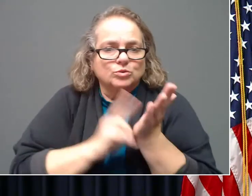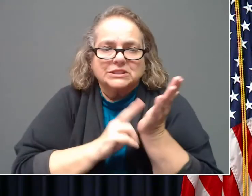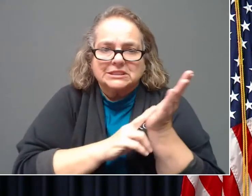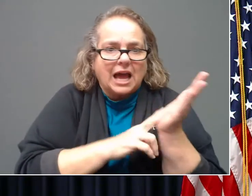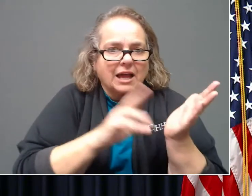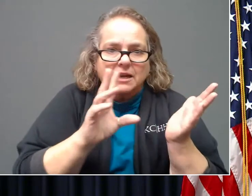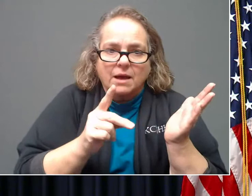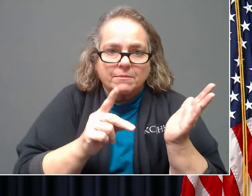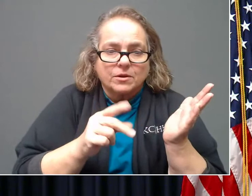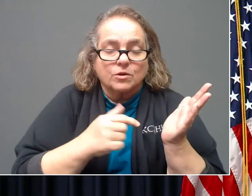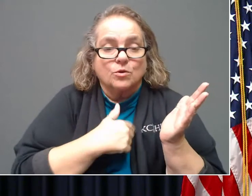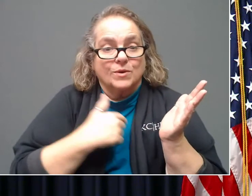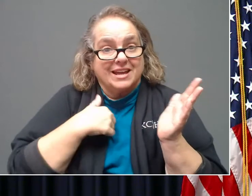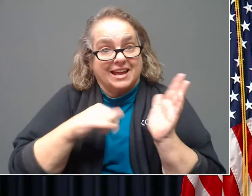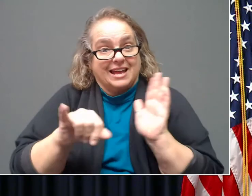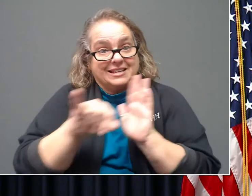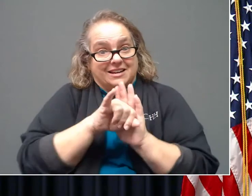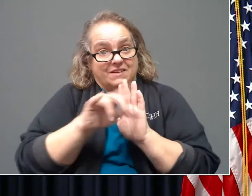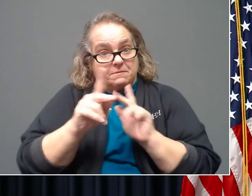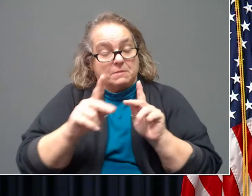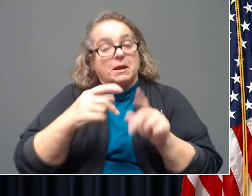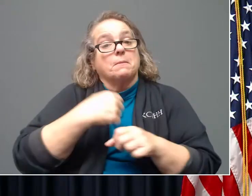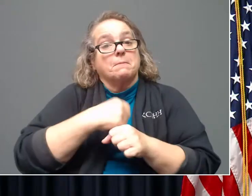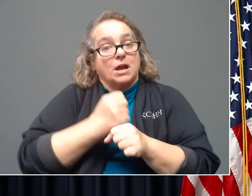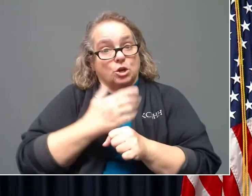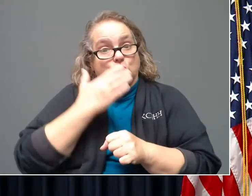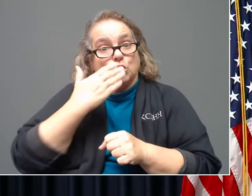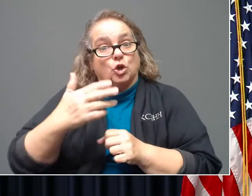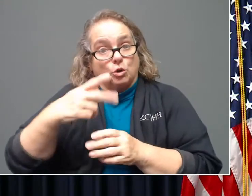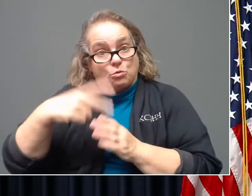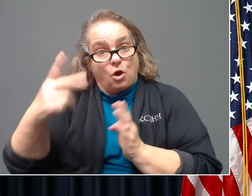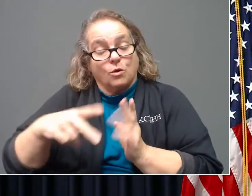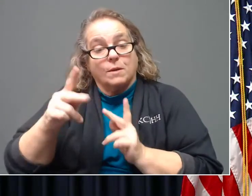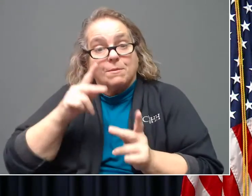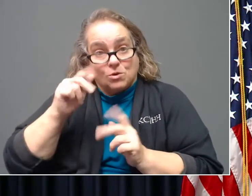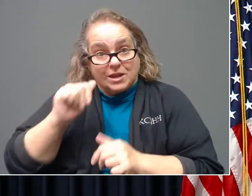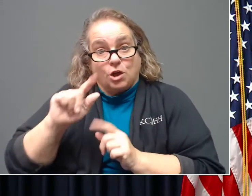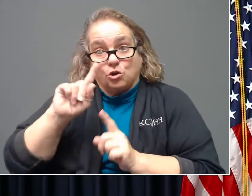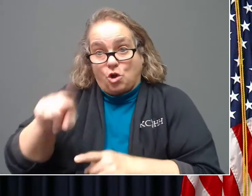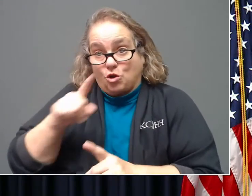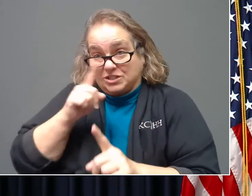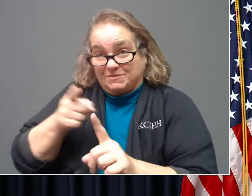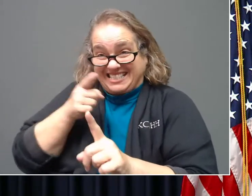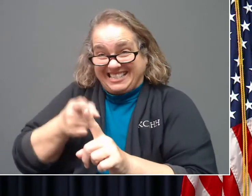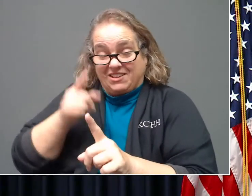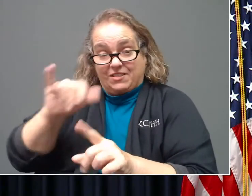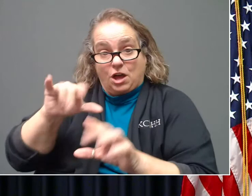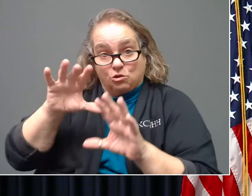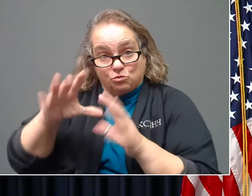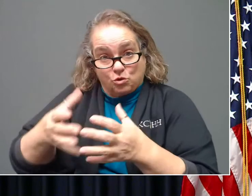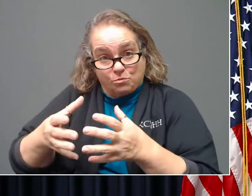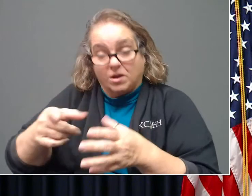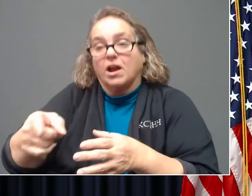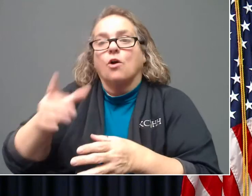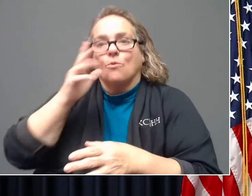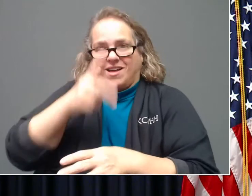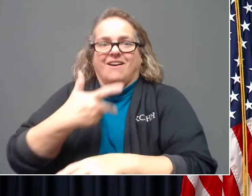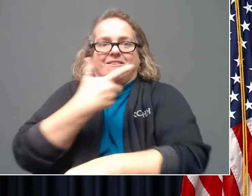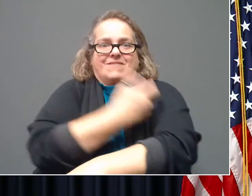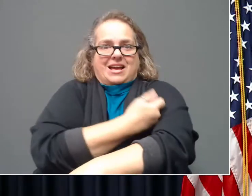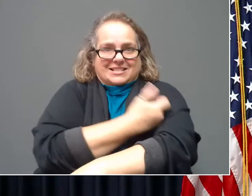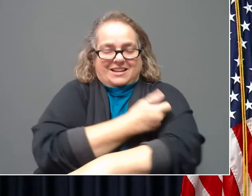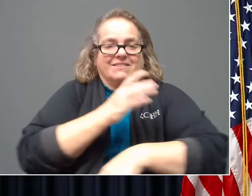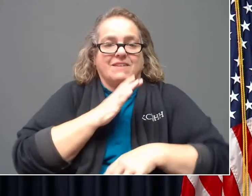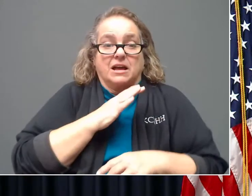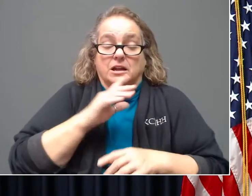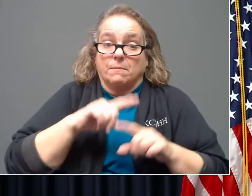people, and that made a pretty good program where someone could go specifically to that group and vaccinate them. But when we hit group 1C, there's going to be